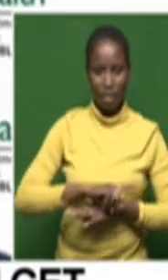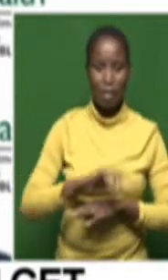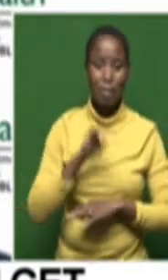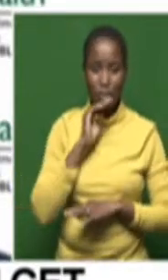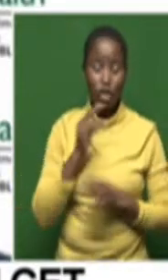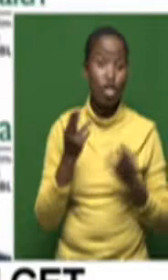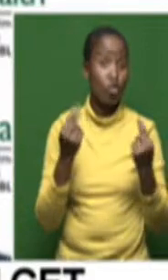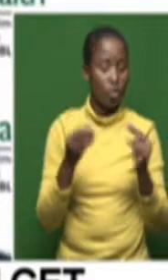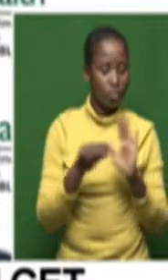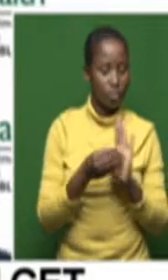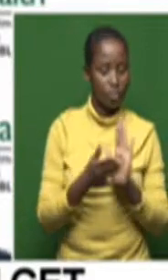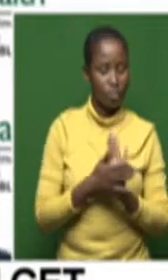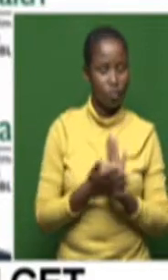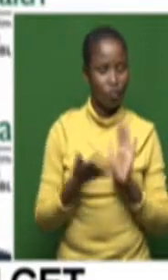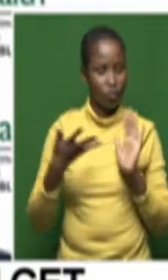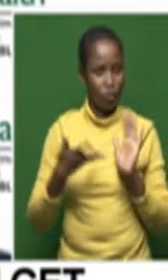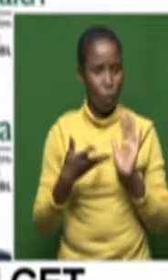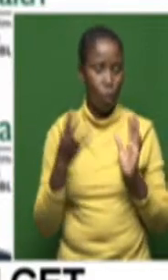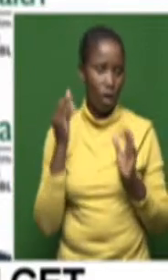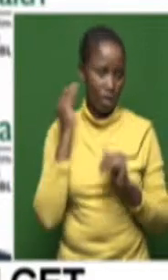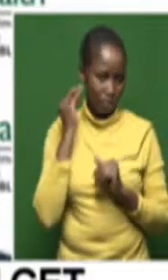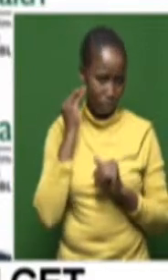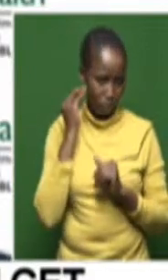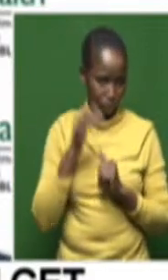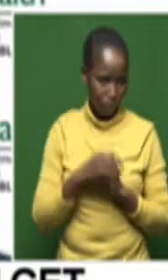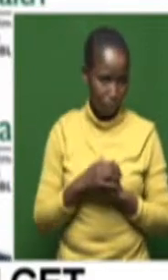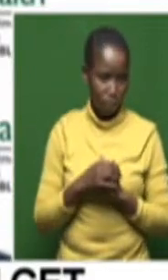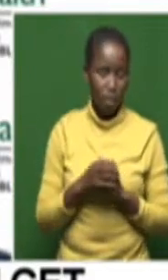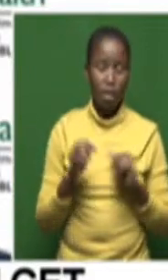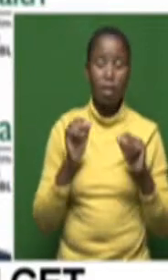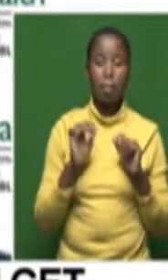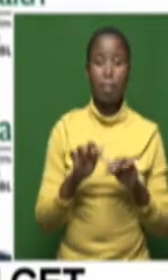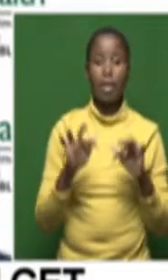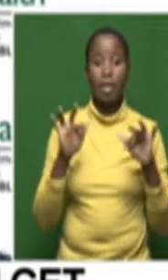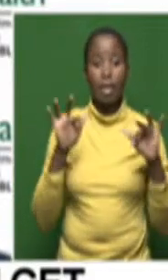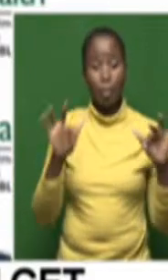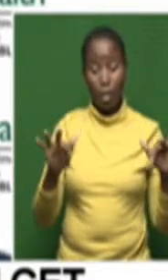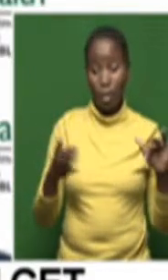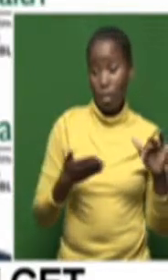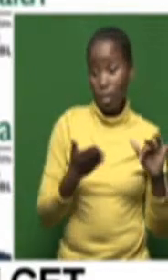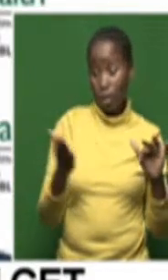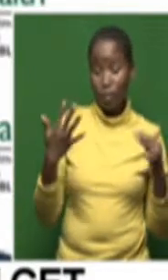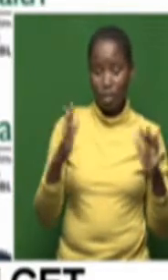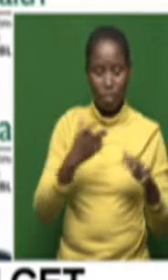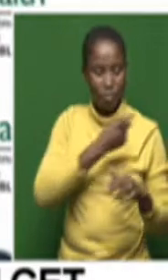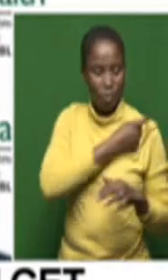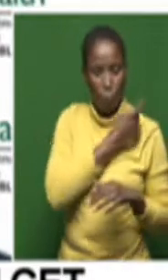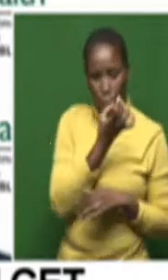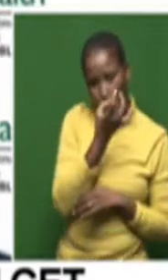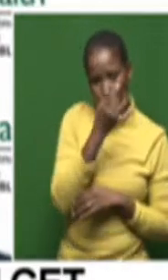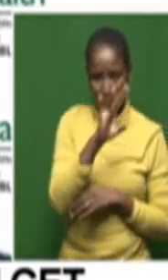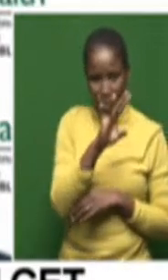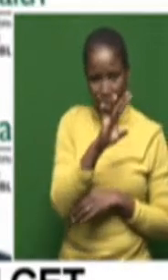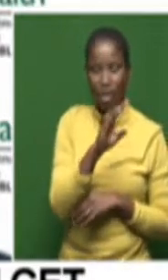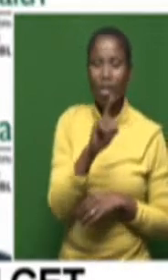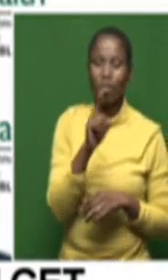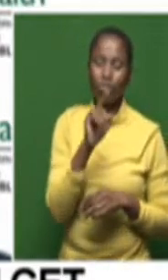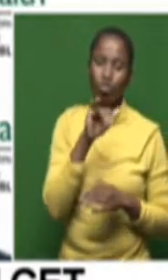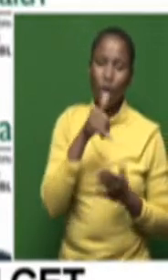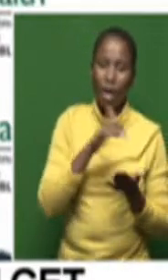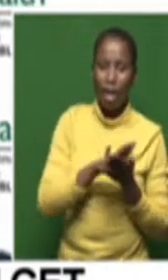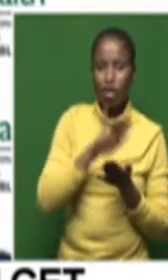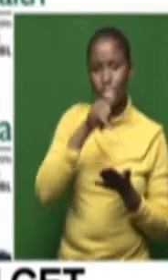new record. The total number of individuals with at least one jab of either J&J